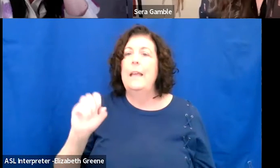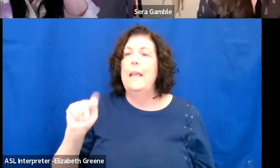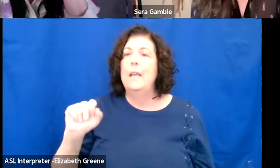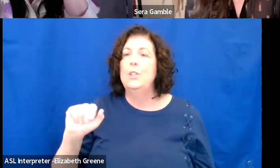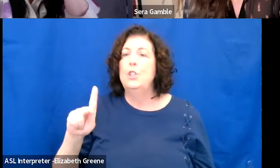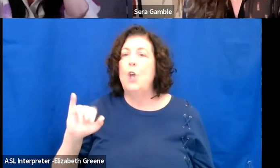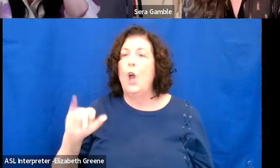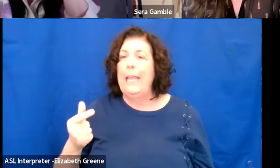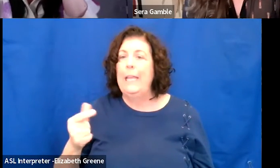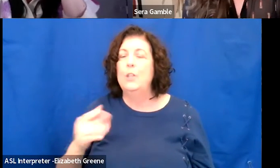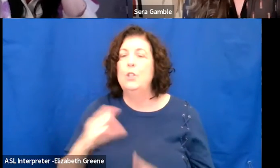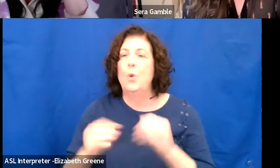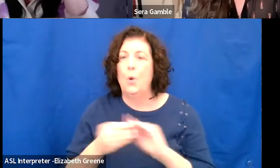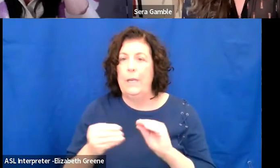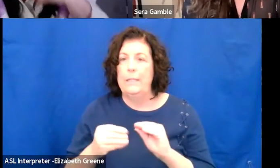I stalked someone.